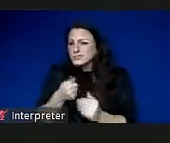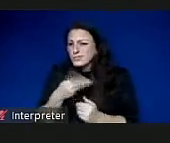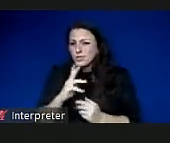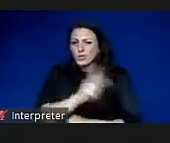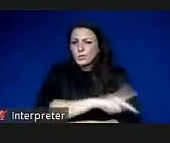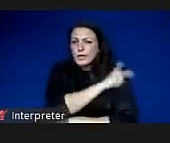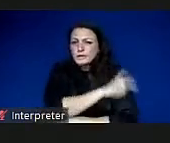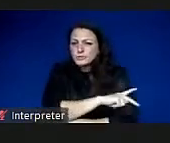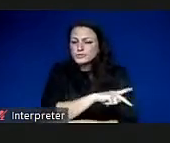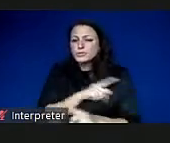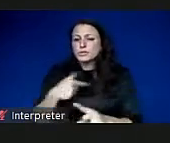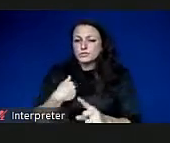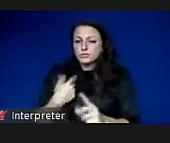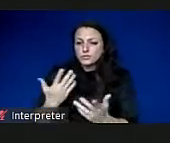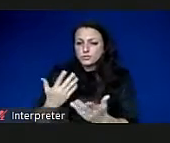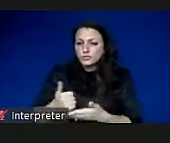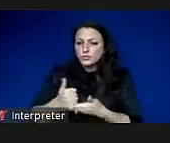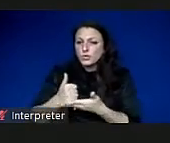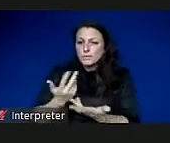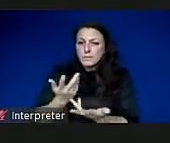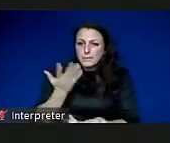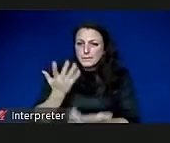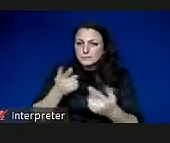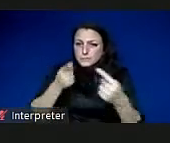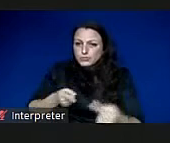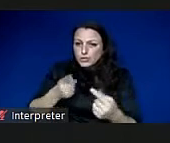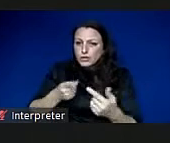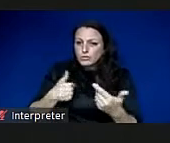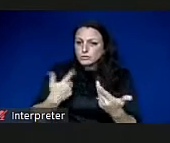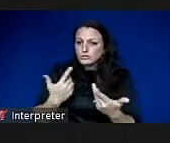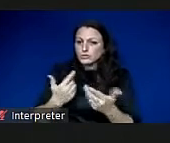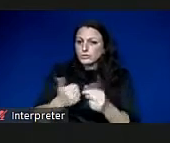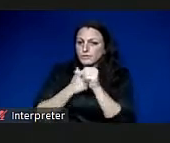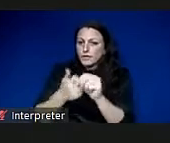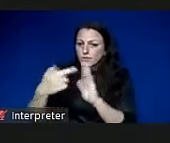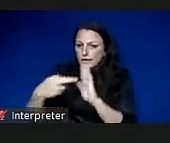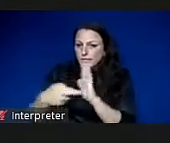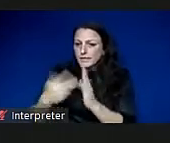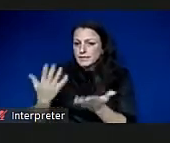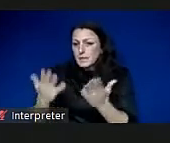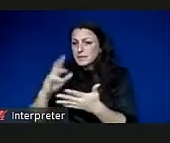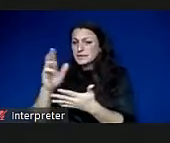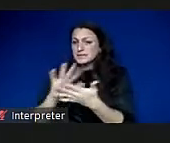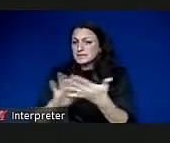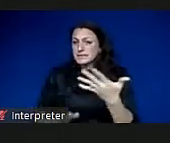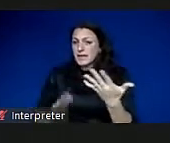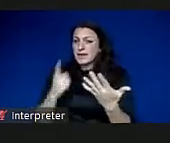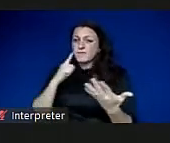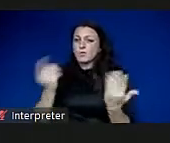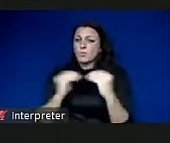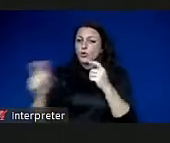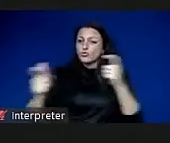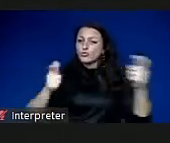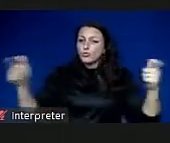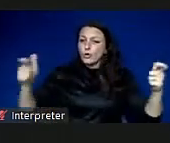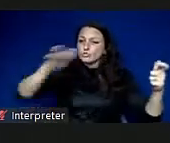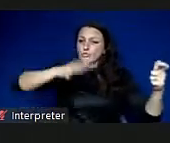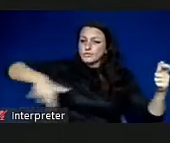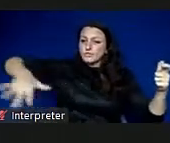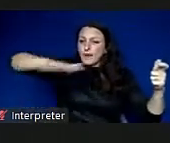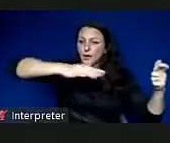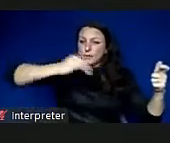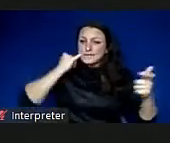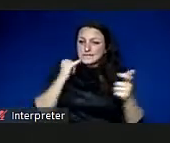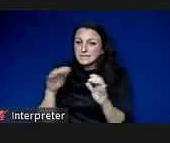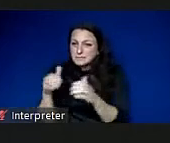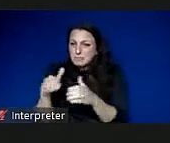cohorting or infection prevention guidelines, that were maybe designed with larger environments, in mind, making sure